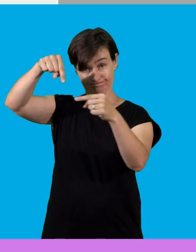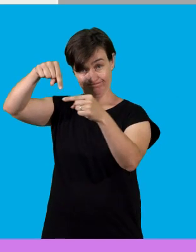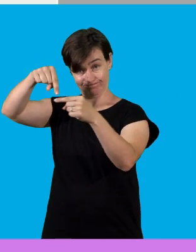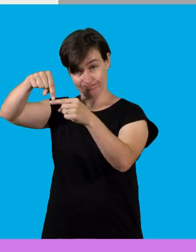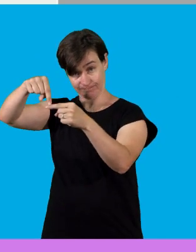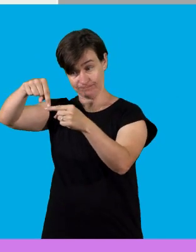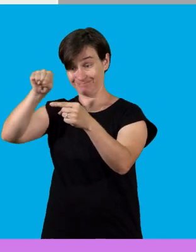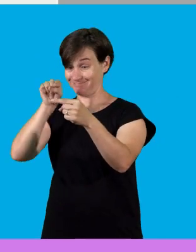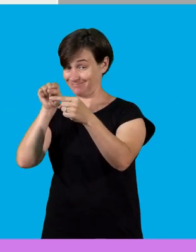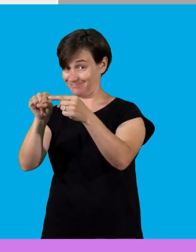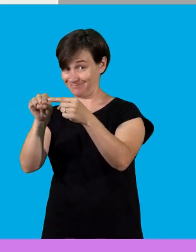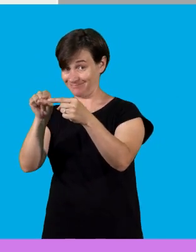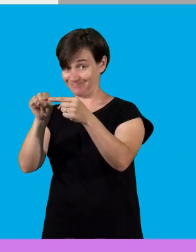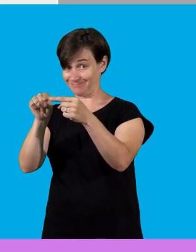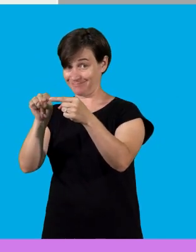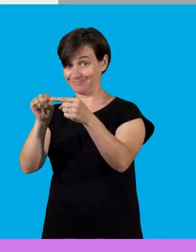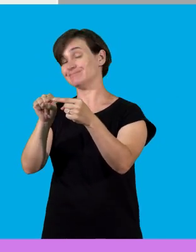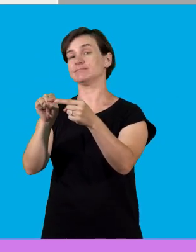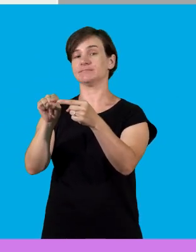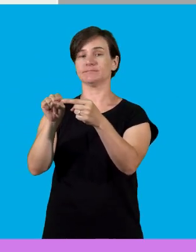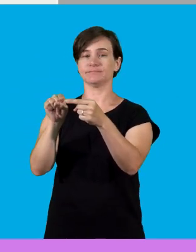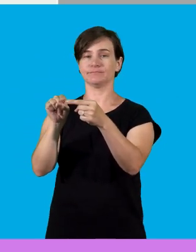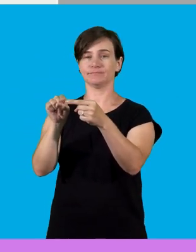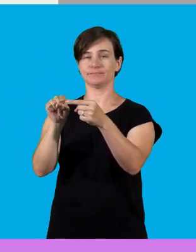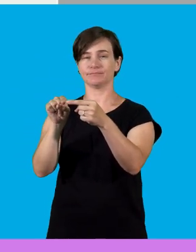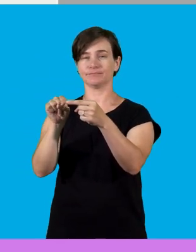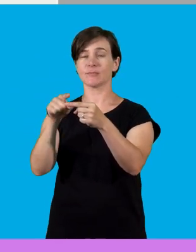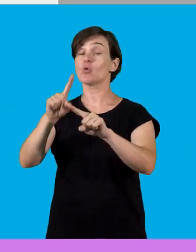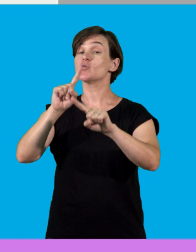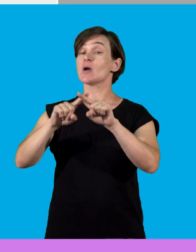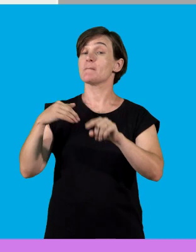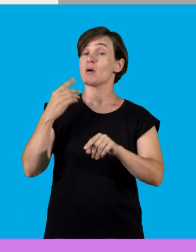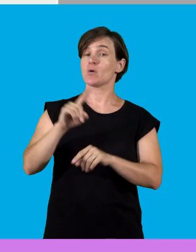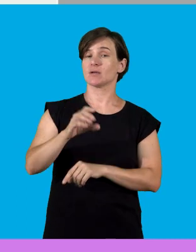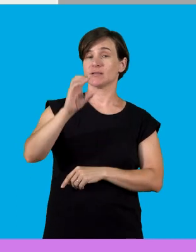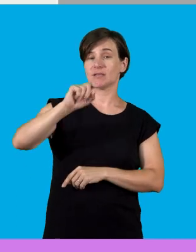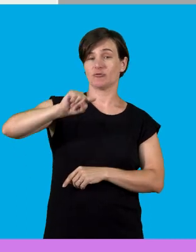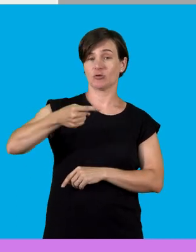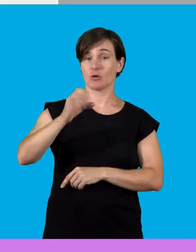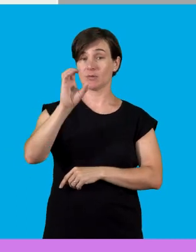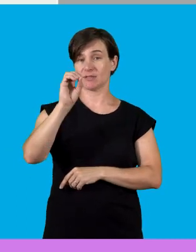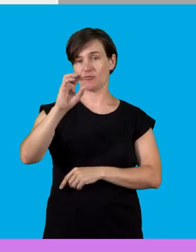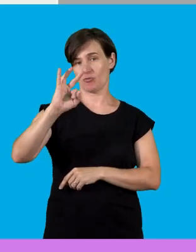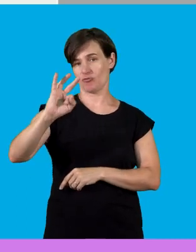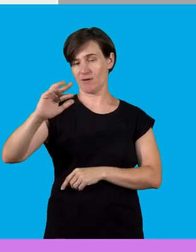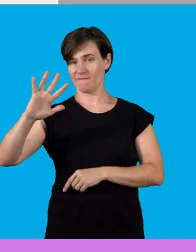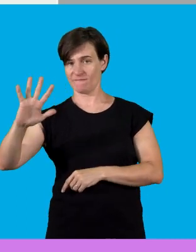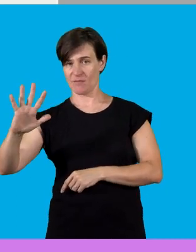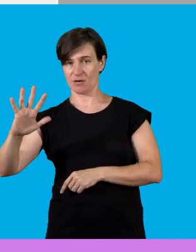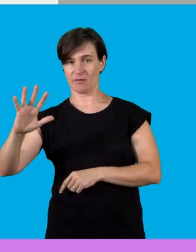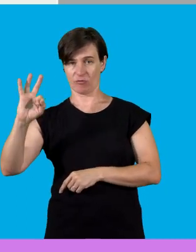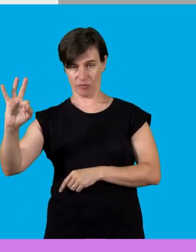okay? And then where it crosses, it's going to be here, multiplied by